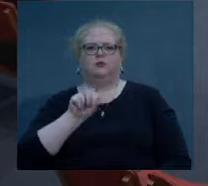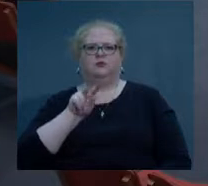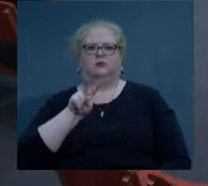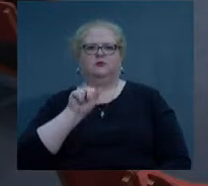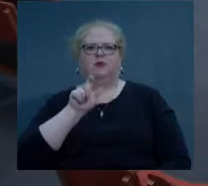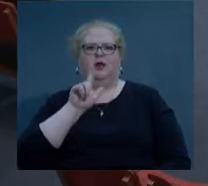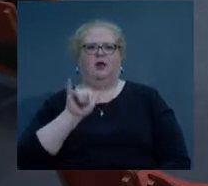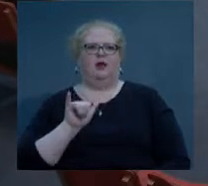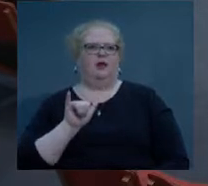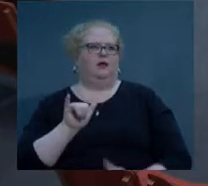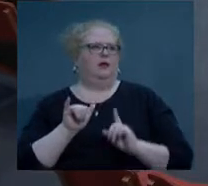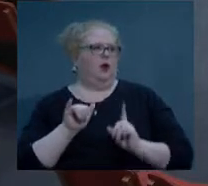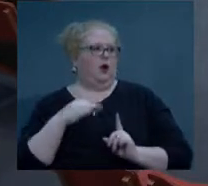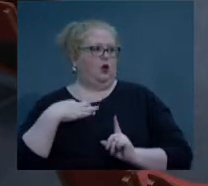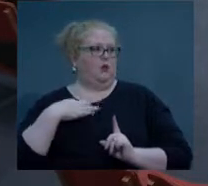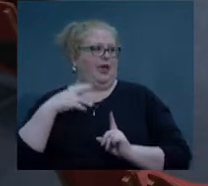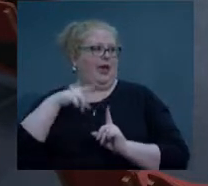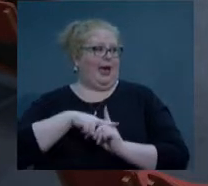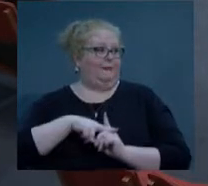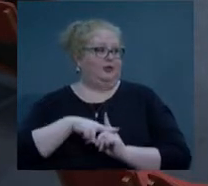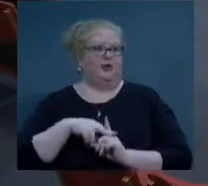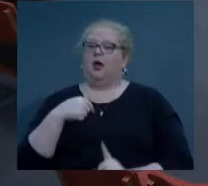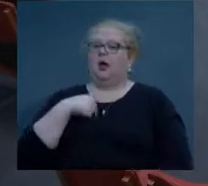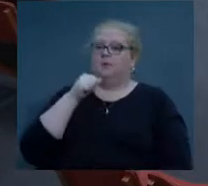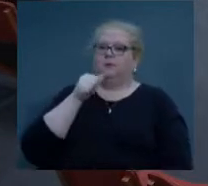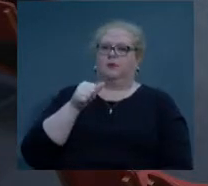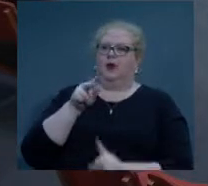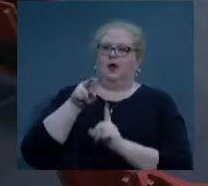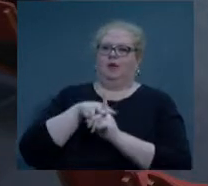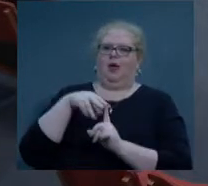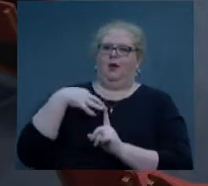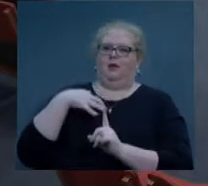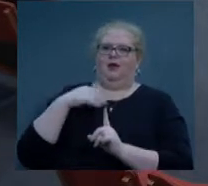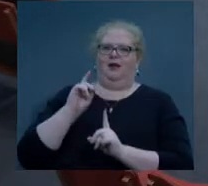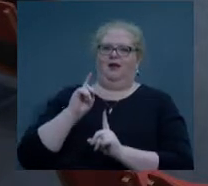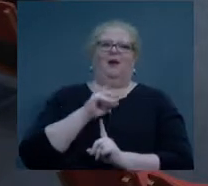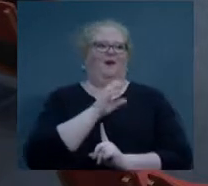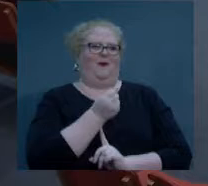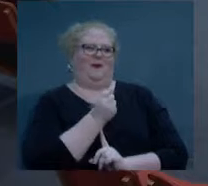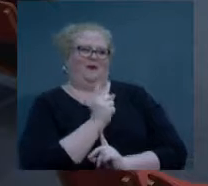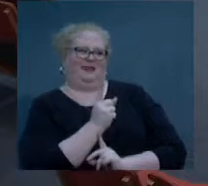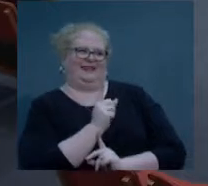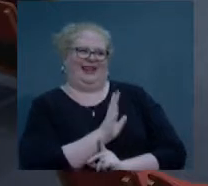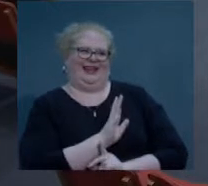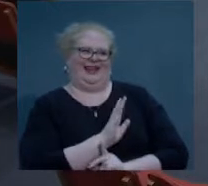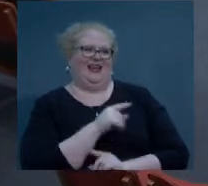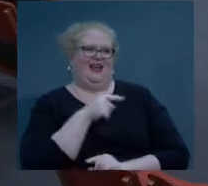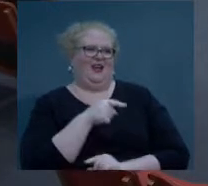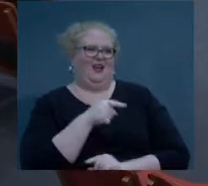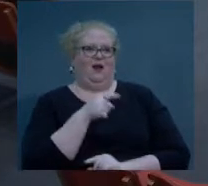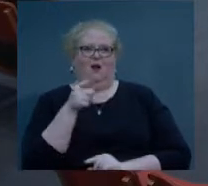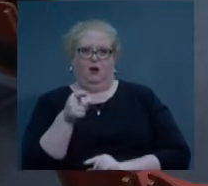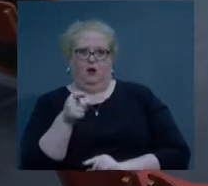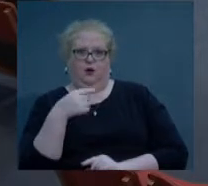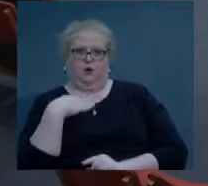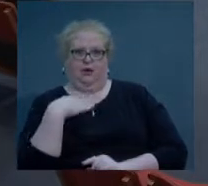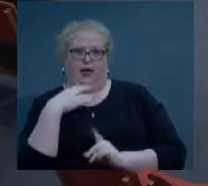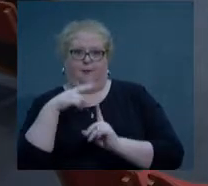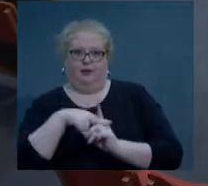8311. You the applicant? I am not the applicant. Well, you'll get a shot in just a second. Are you the applicant?